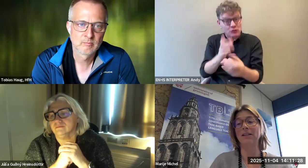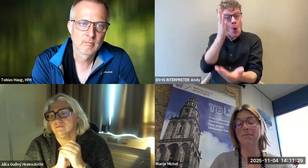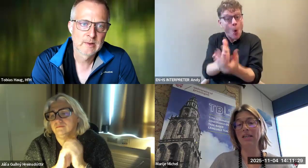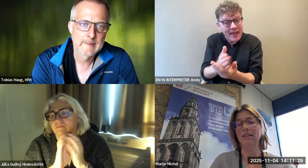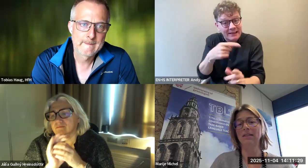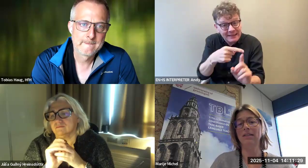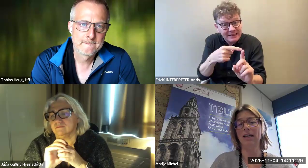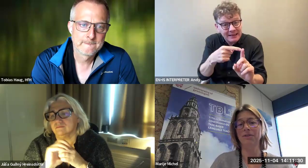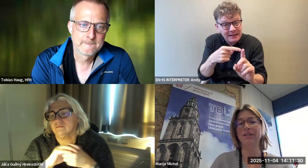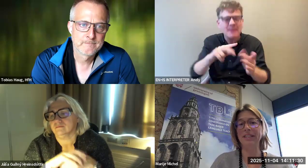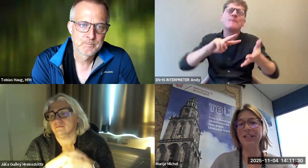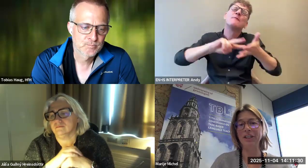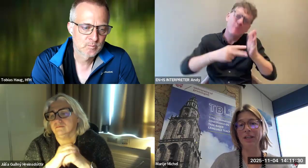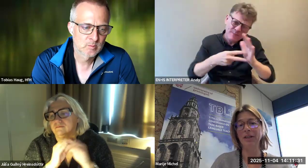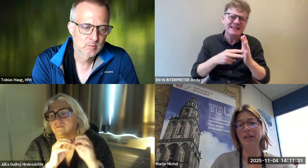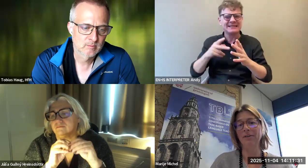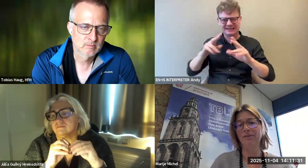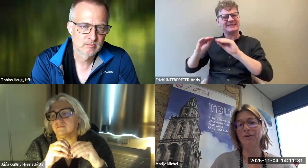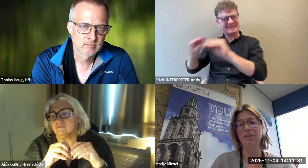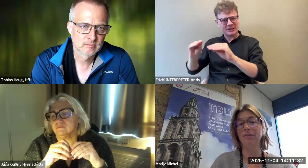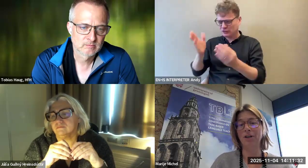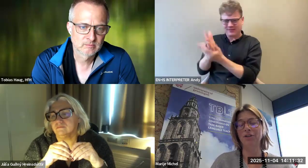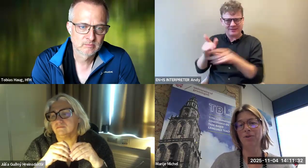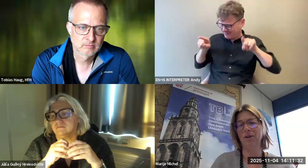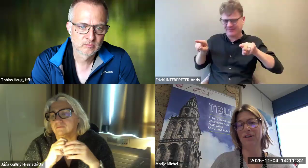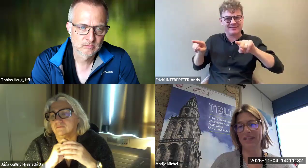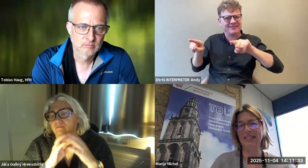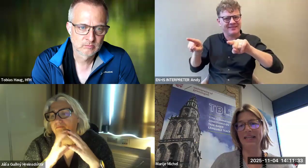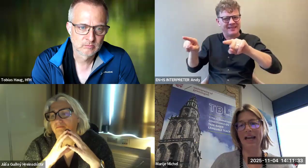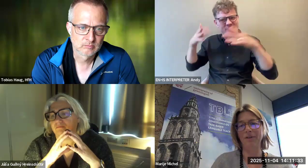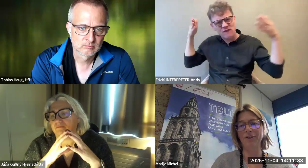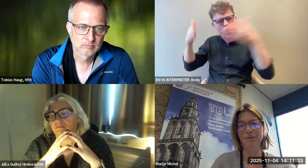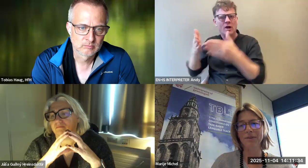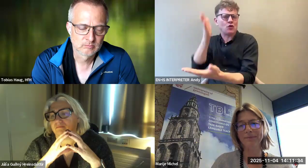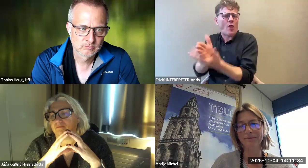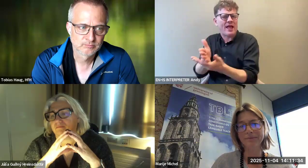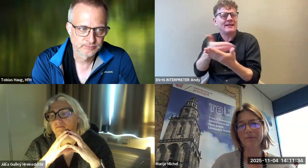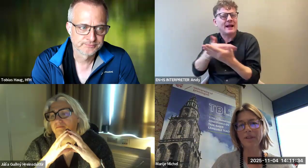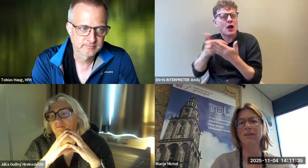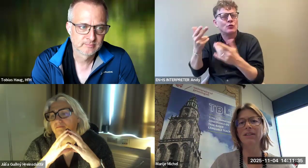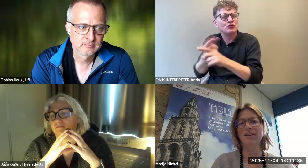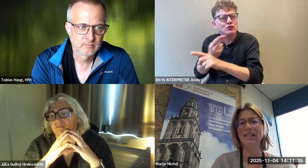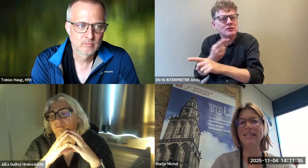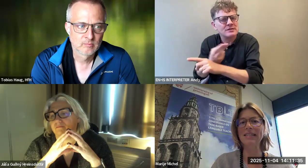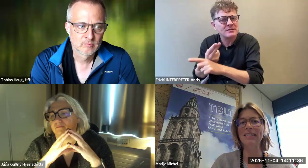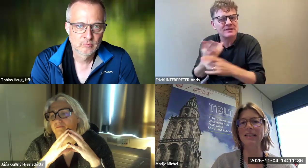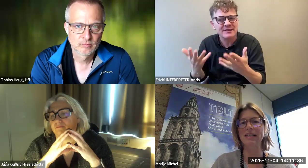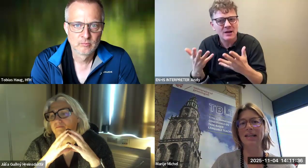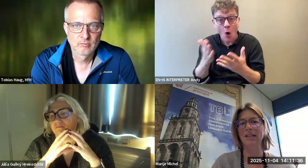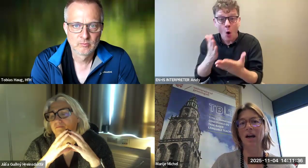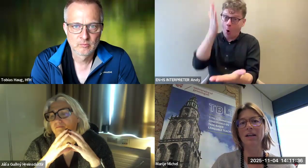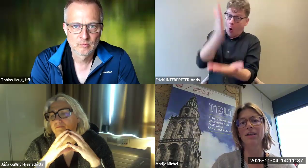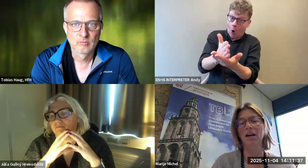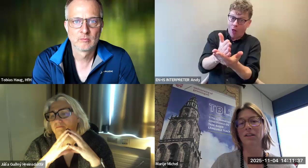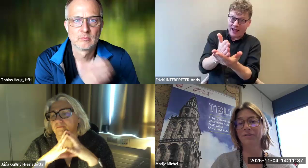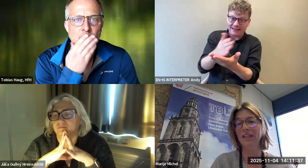it actually means that also the teaching focuses much more on authentic language use. So that authenticity